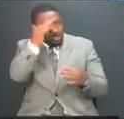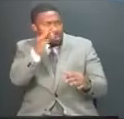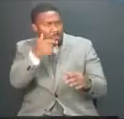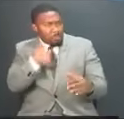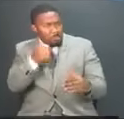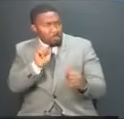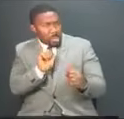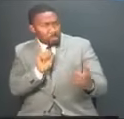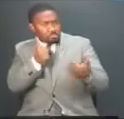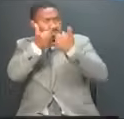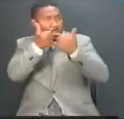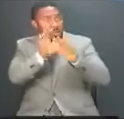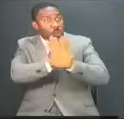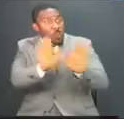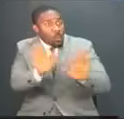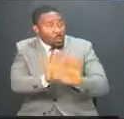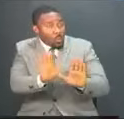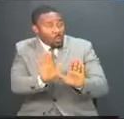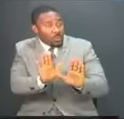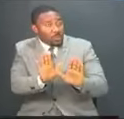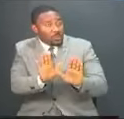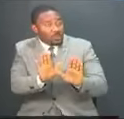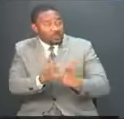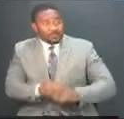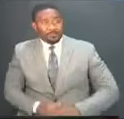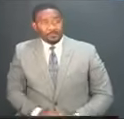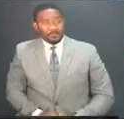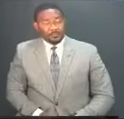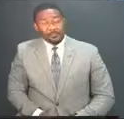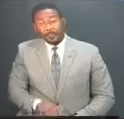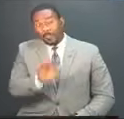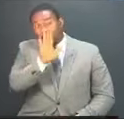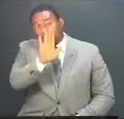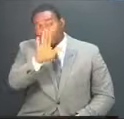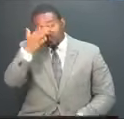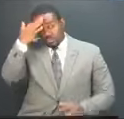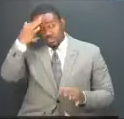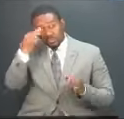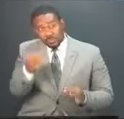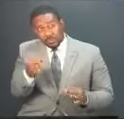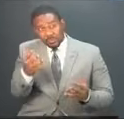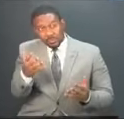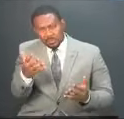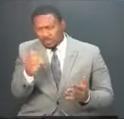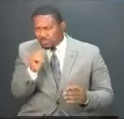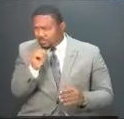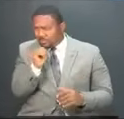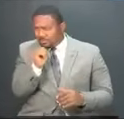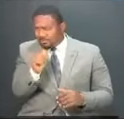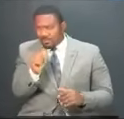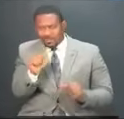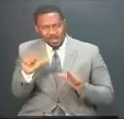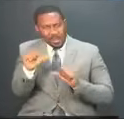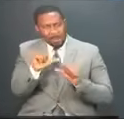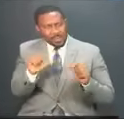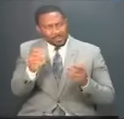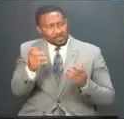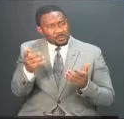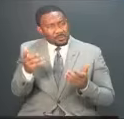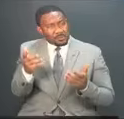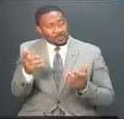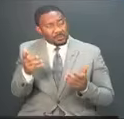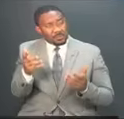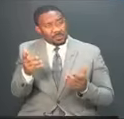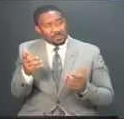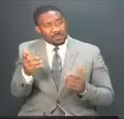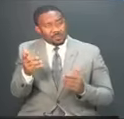is not to challenge your ruling, because your ruling was not even about what happens when